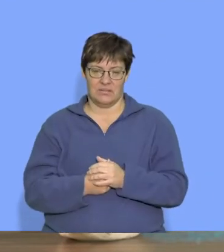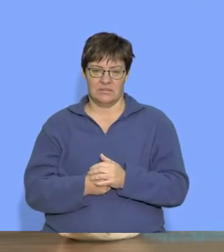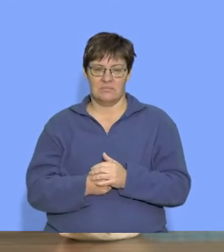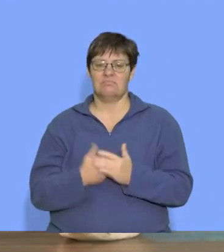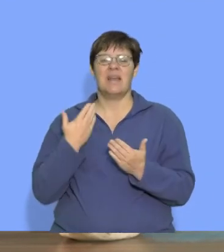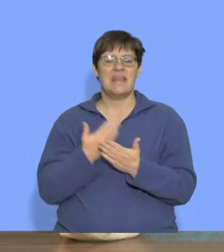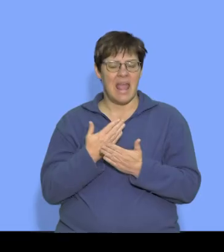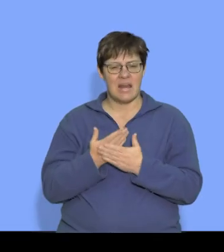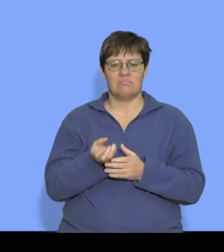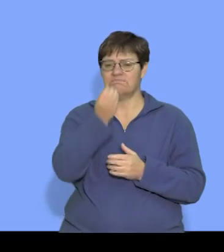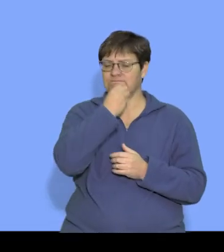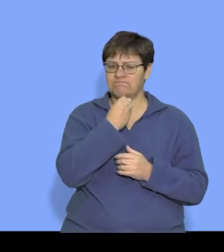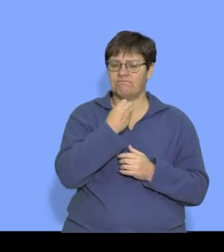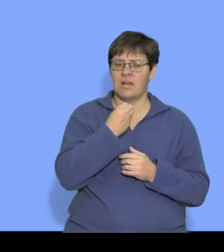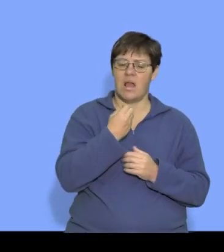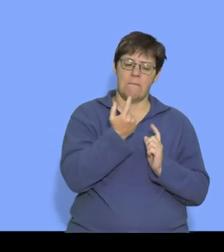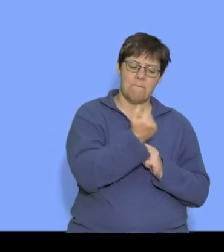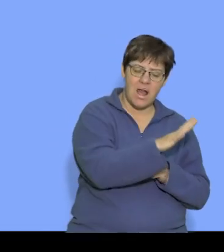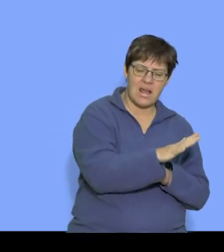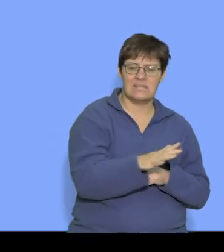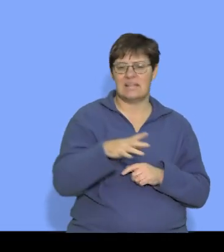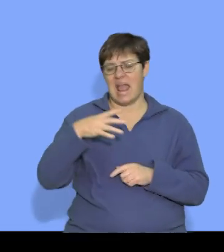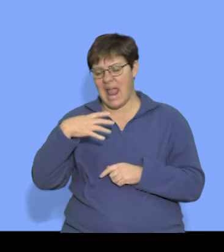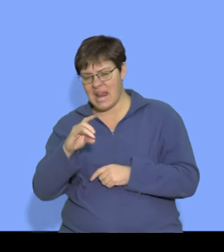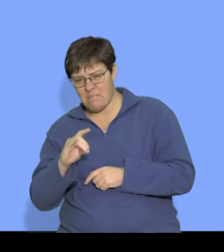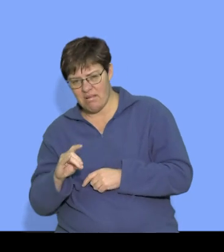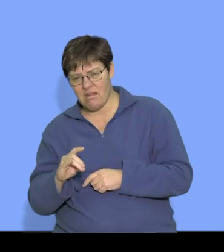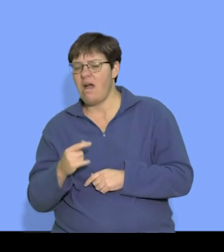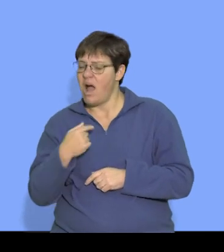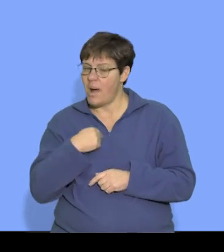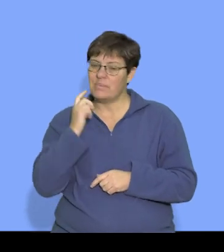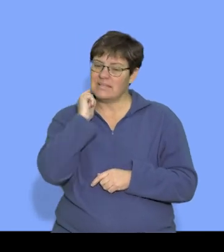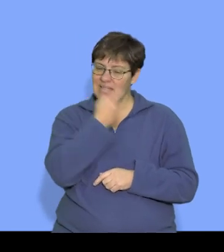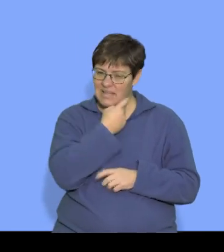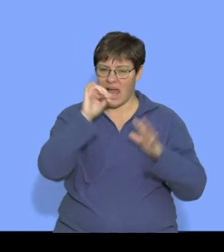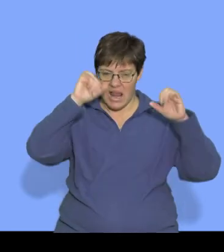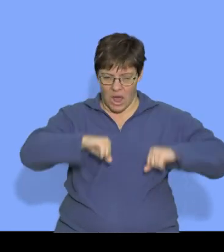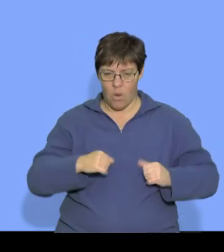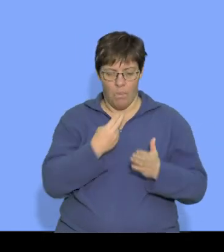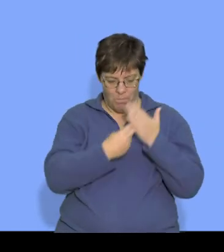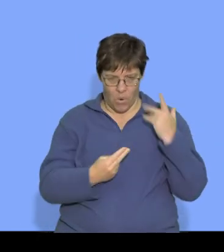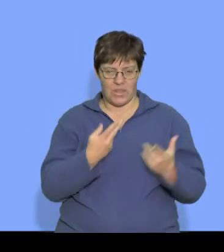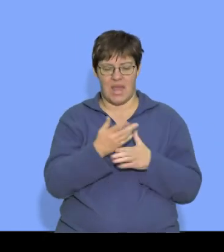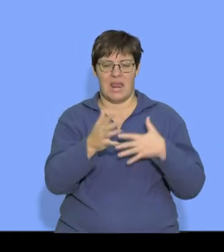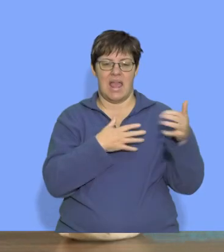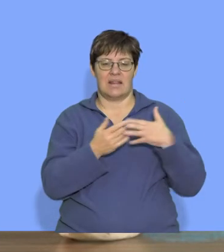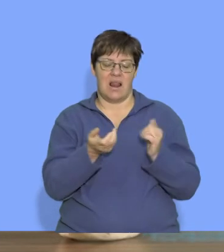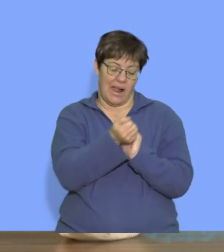So, the ability to be able to consume plant and animal matter means that we've got to have teeth that allow us to be able